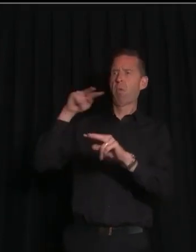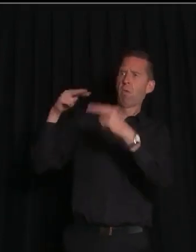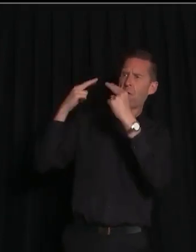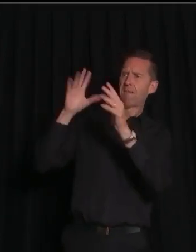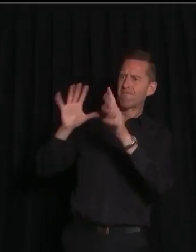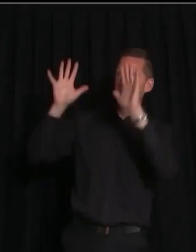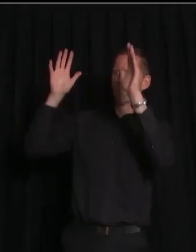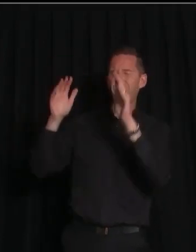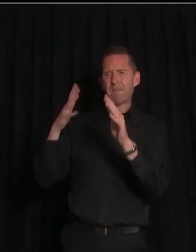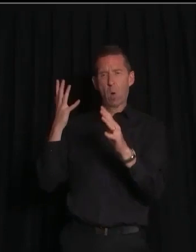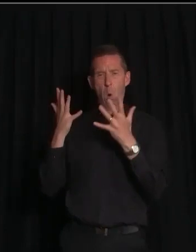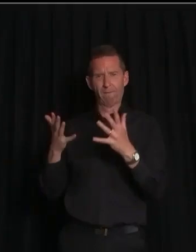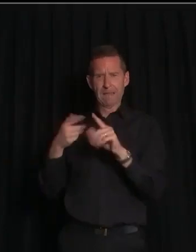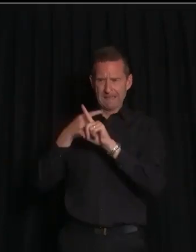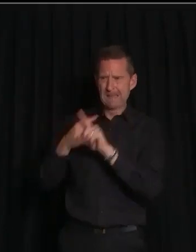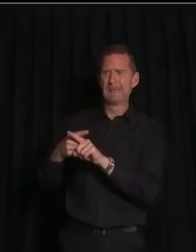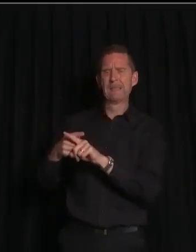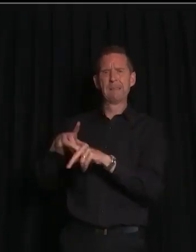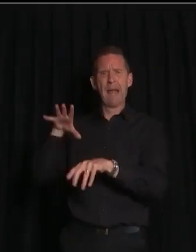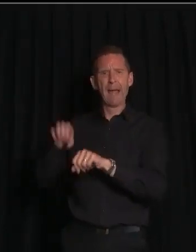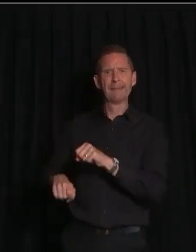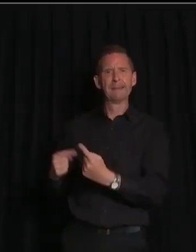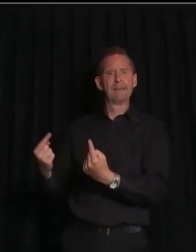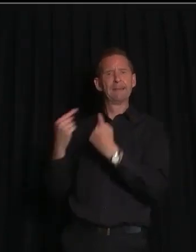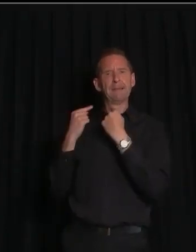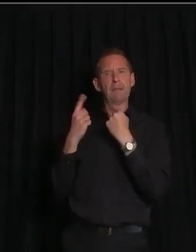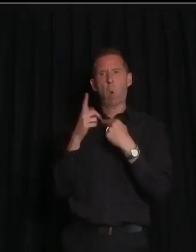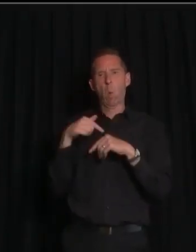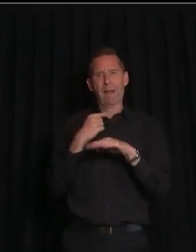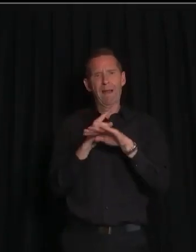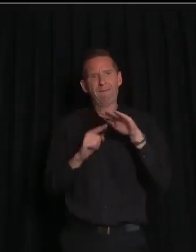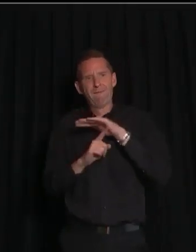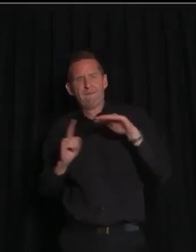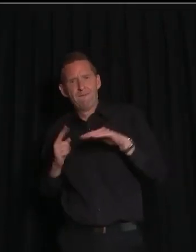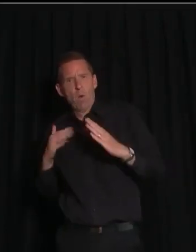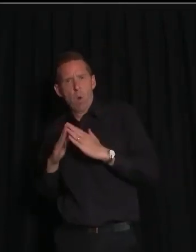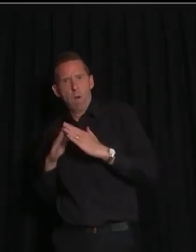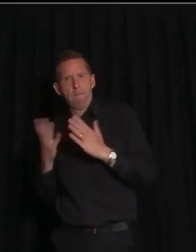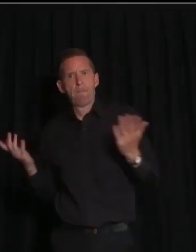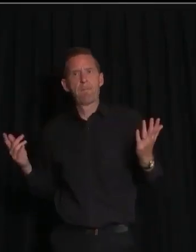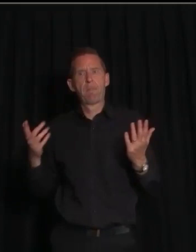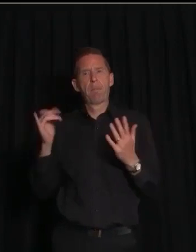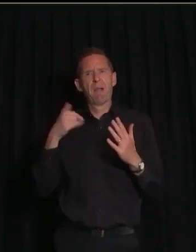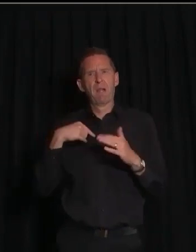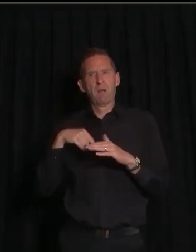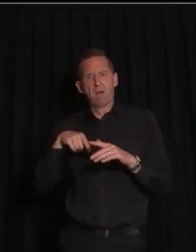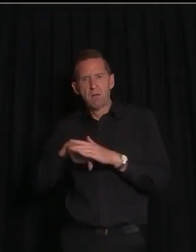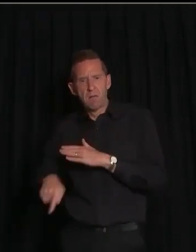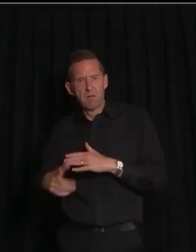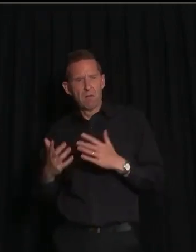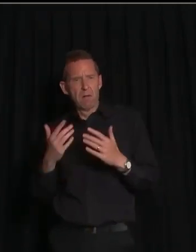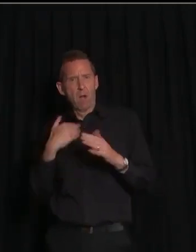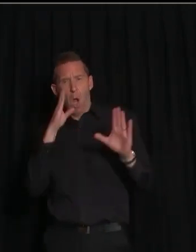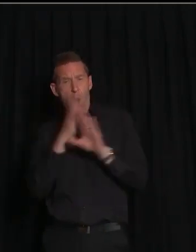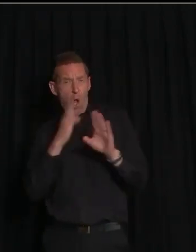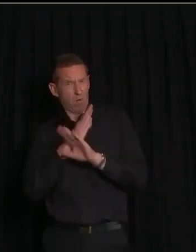hatred, so we haven't been just open and out there in public spaces. So we've been down flights of stairs, or, you know, in a hole in the wall, and